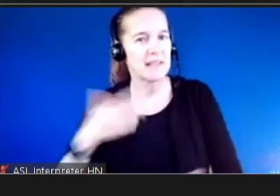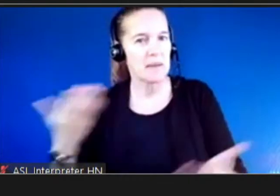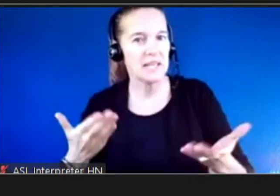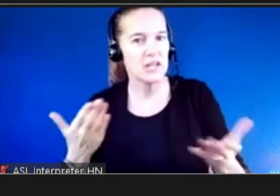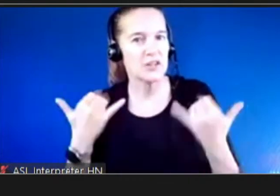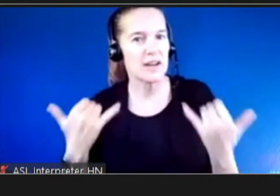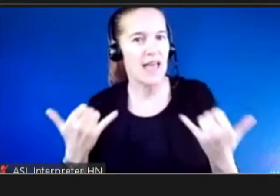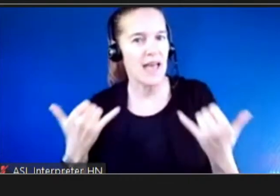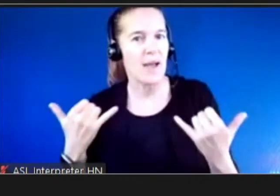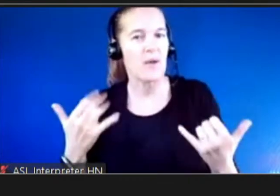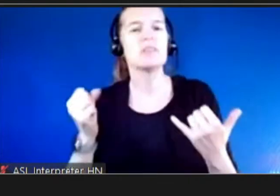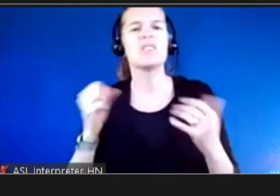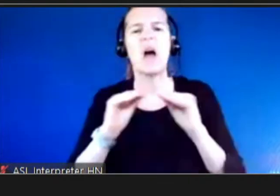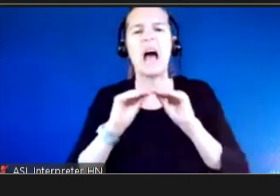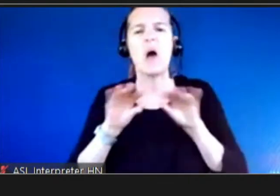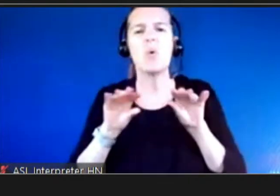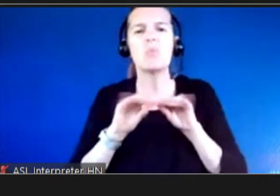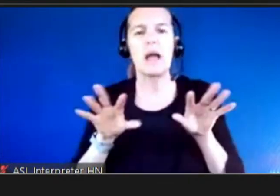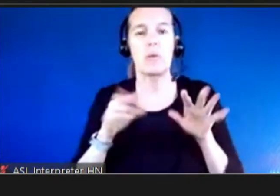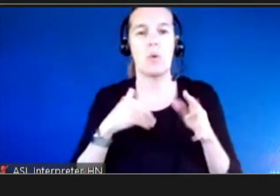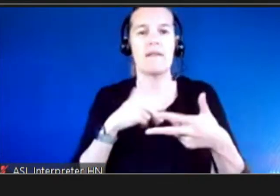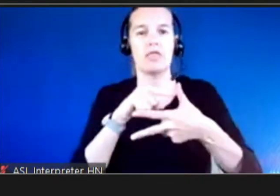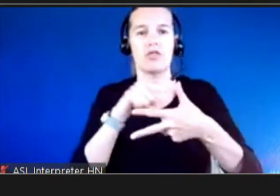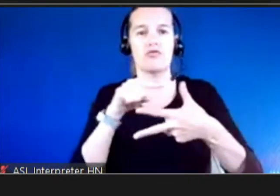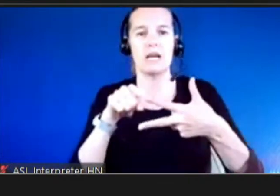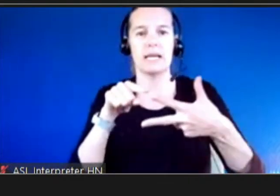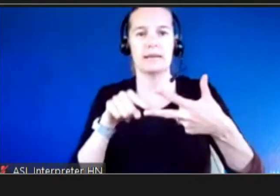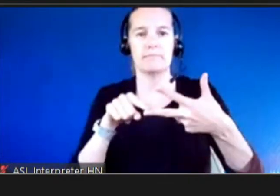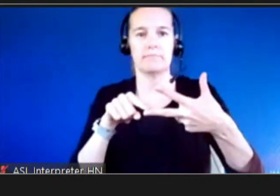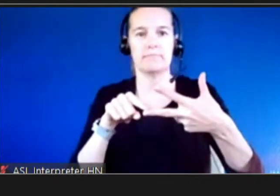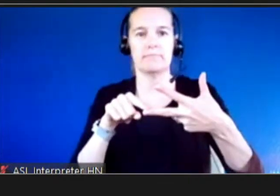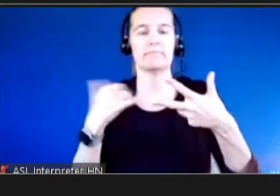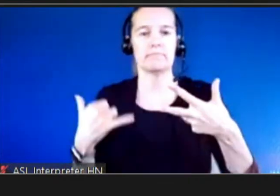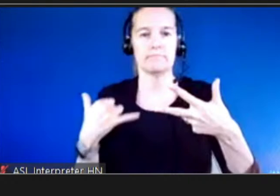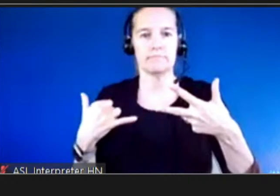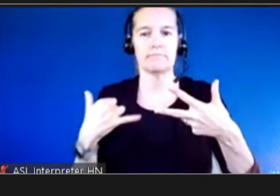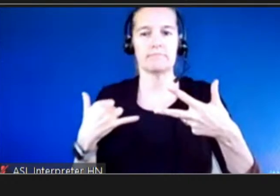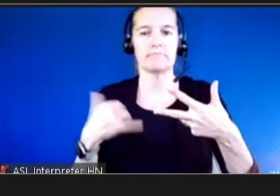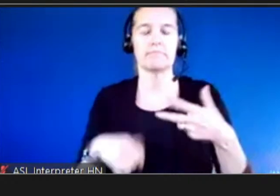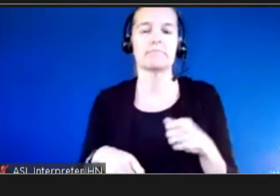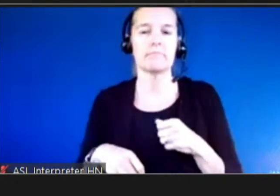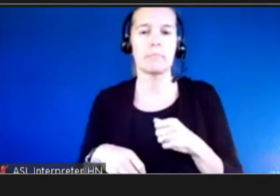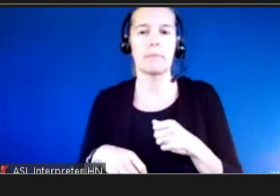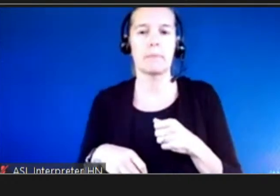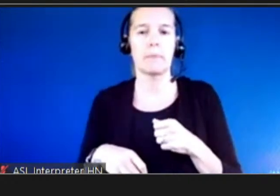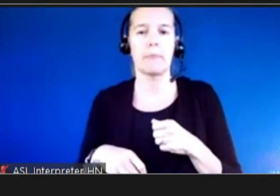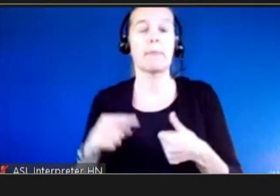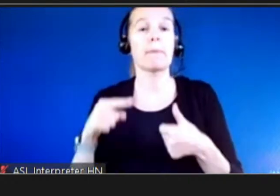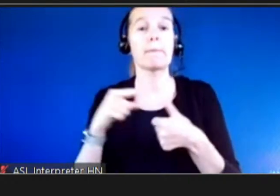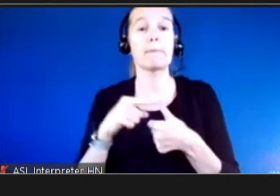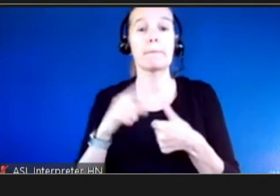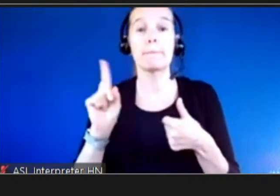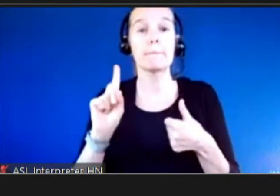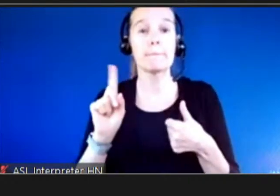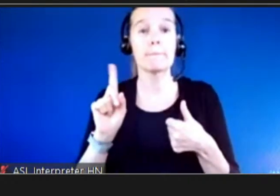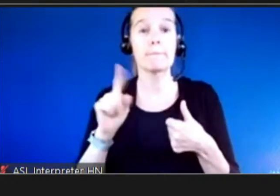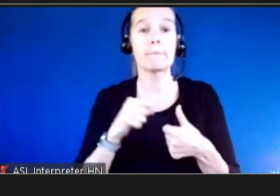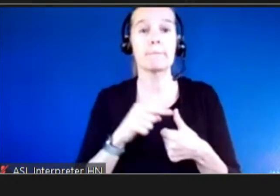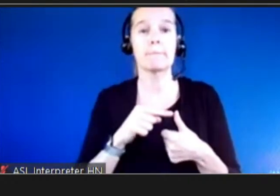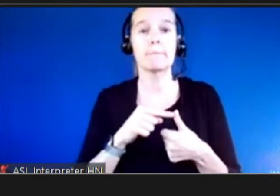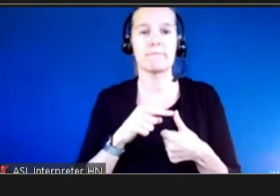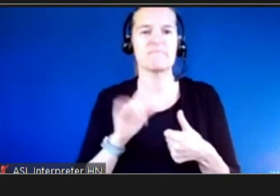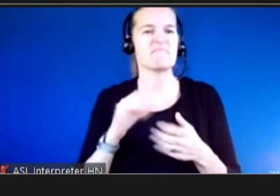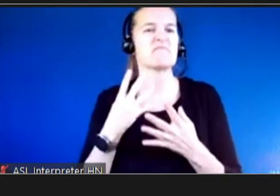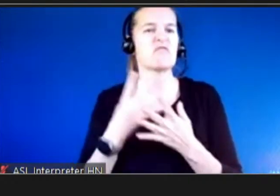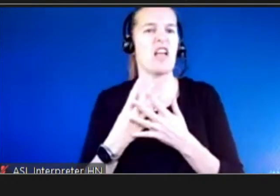to the outbreaks, we have 3 outbreaks that we're currently responding to, and one is the continued outbreak at the